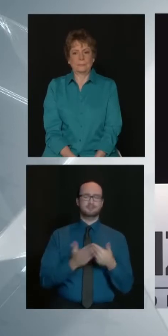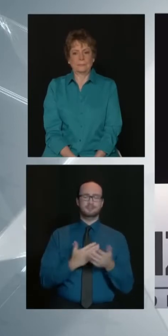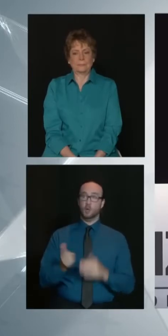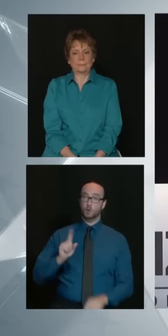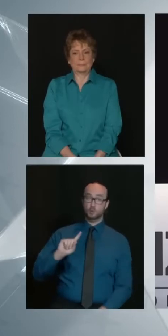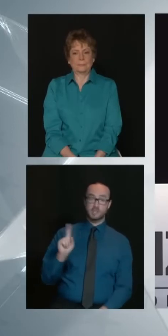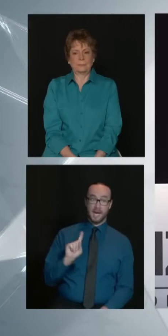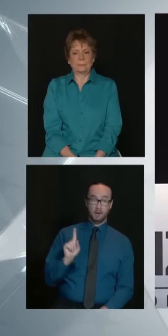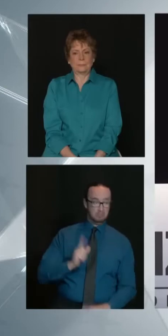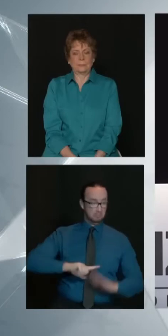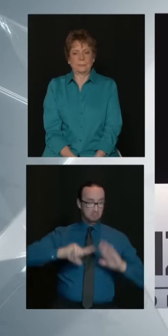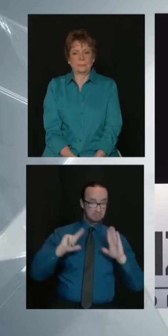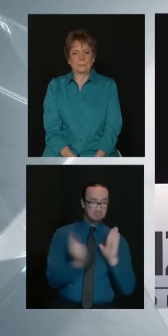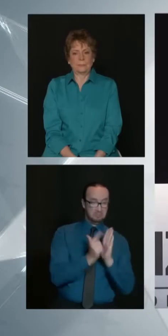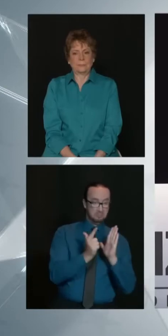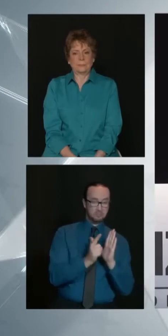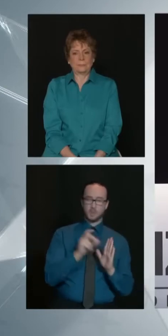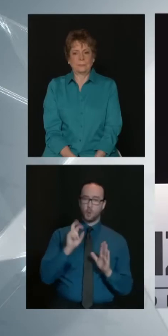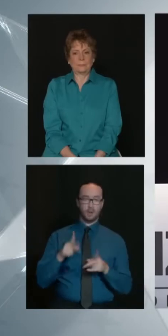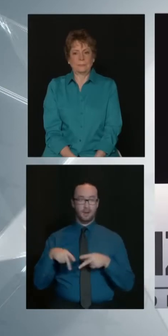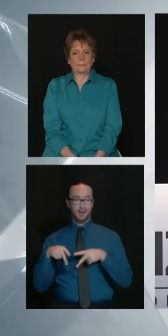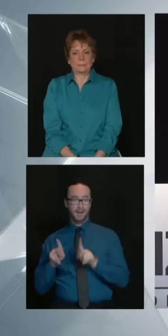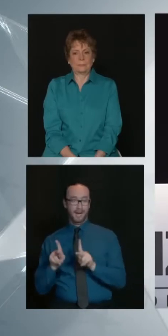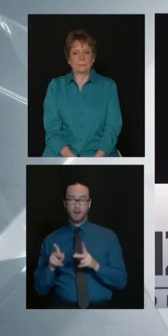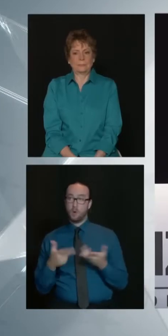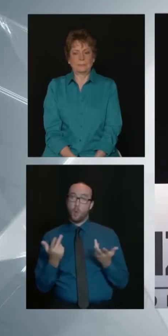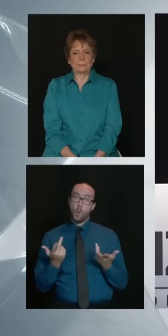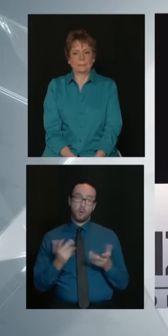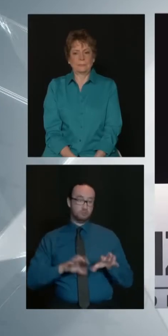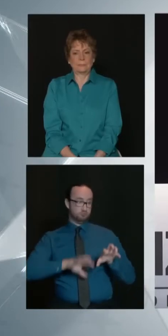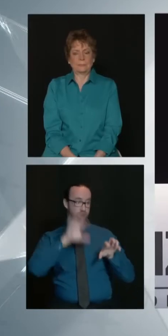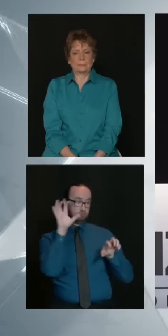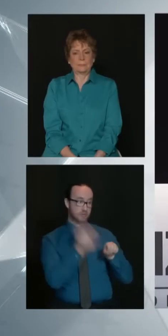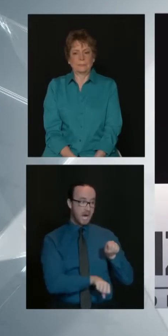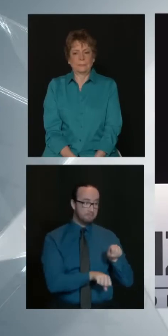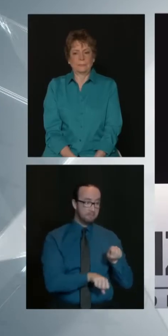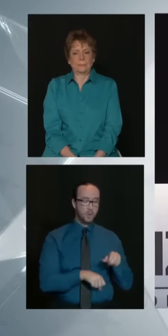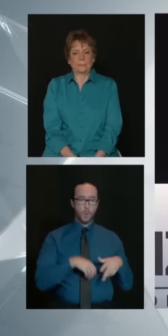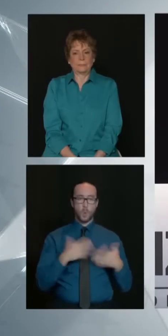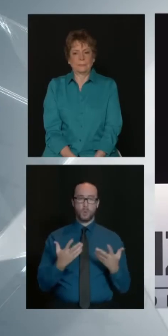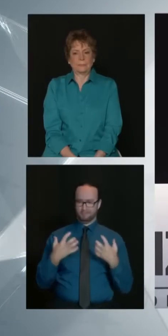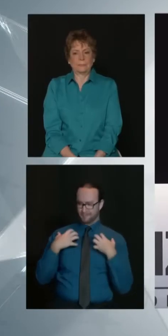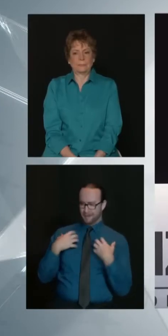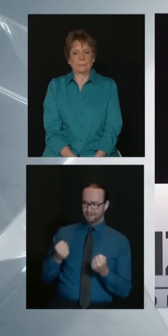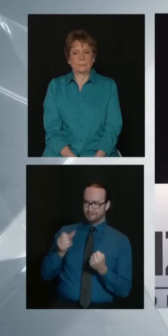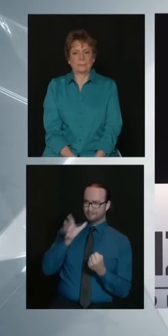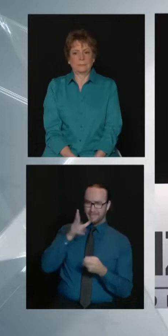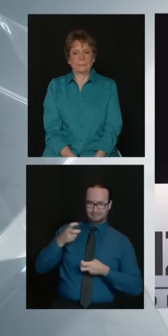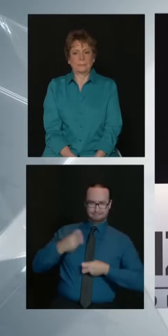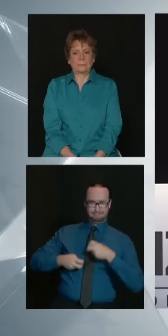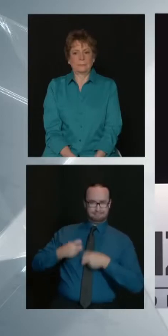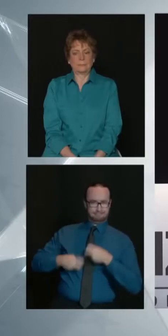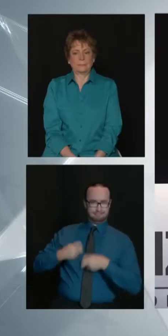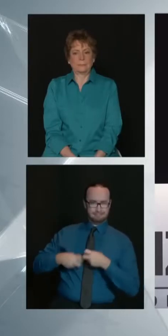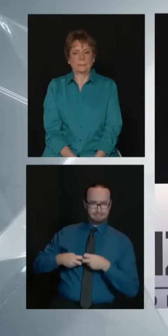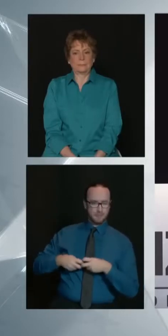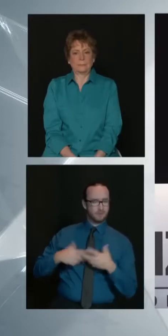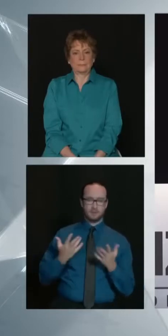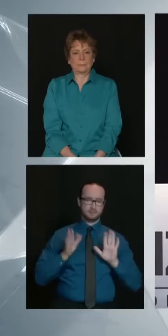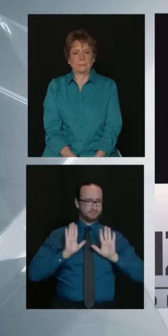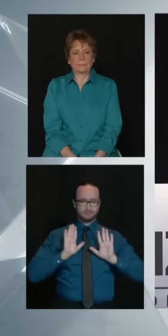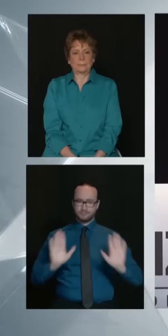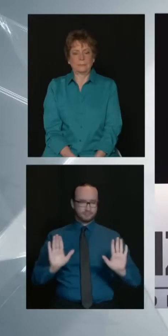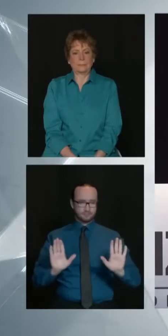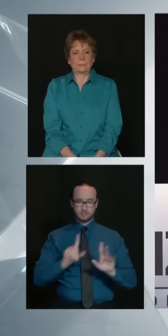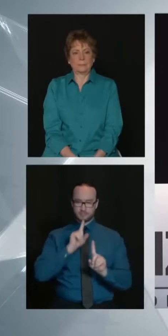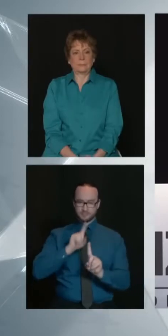rape or in the case of health of the mother. We don't have enough time to get into this, but I've written extensively on this and many other issues on my